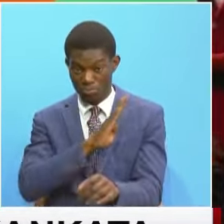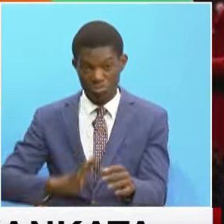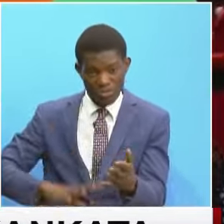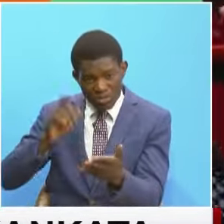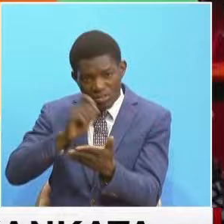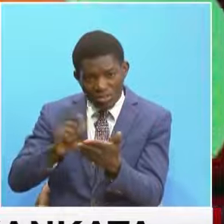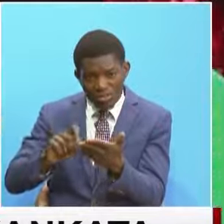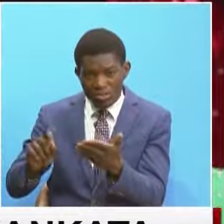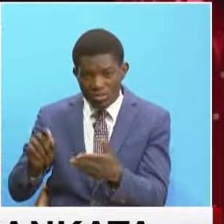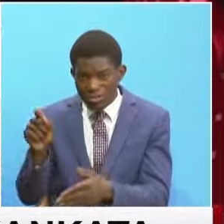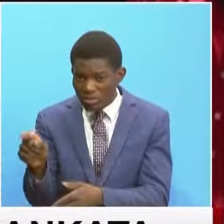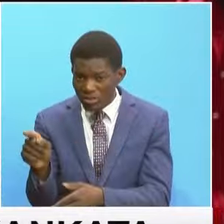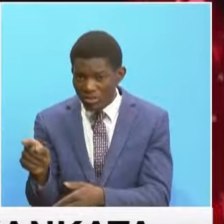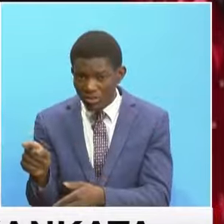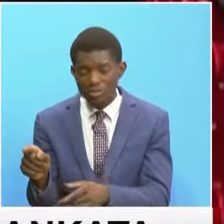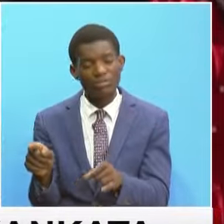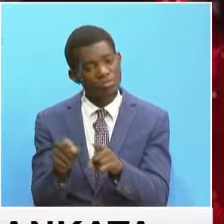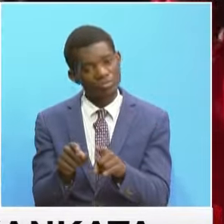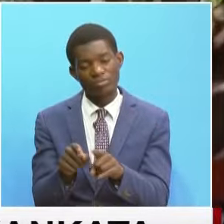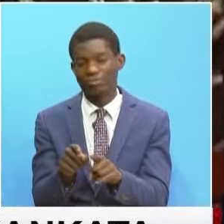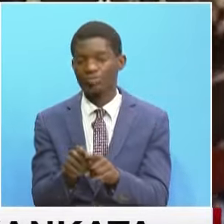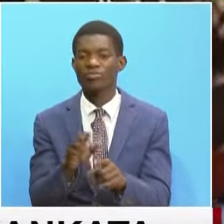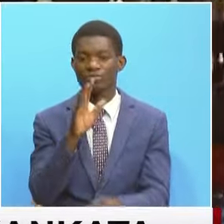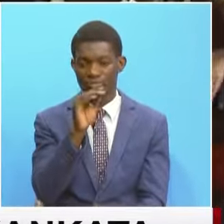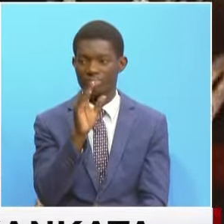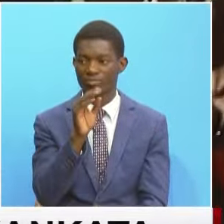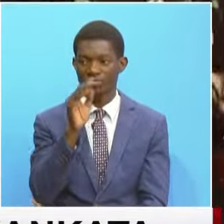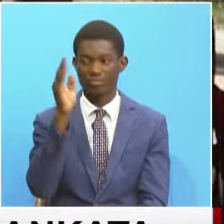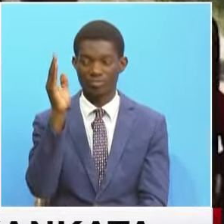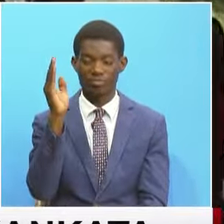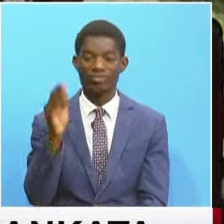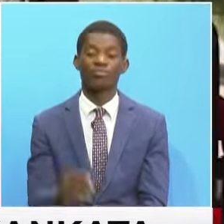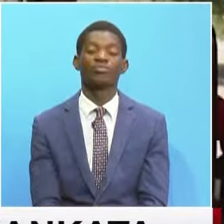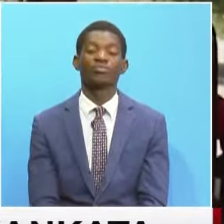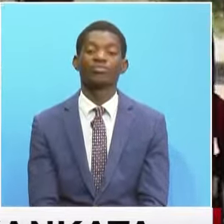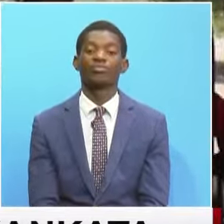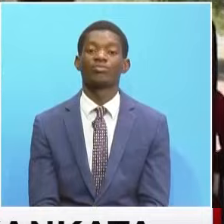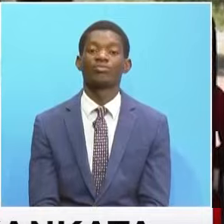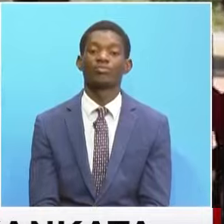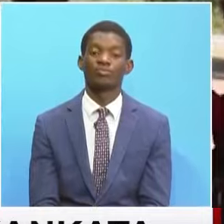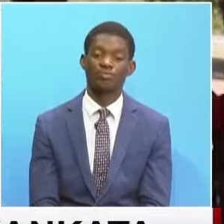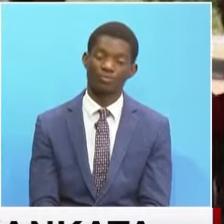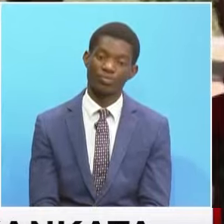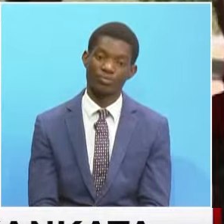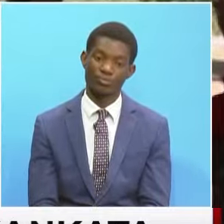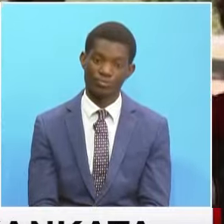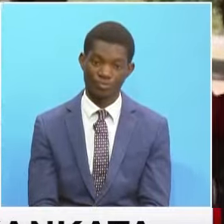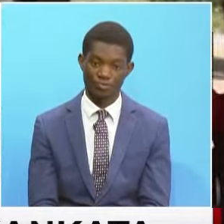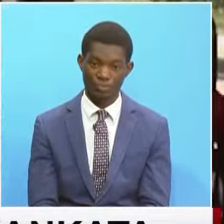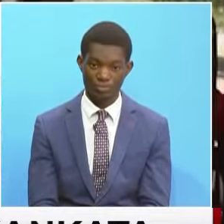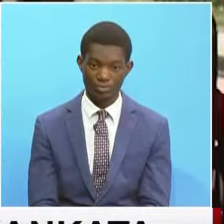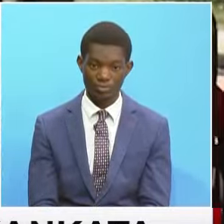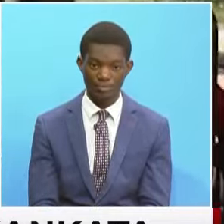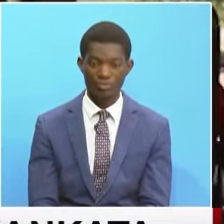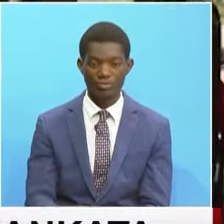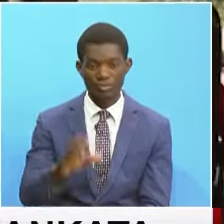Nyoni also expressed the following during the occasion. The Kaide Chema means well in the implementation of